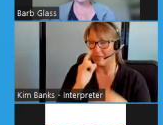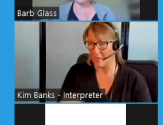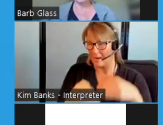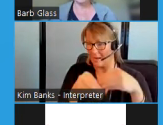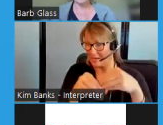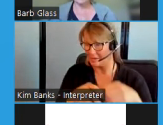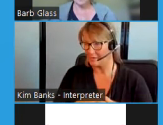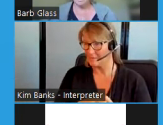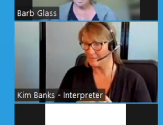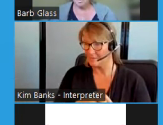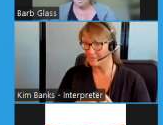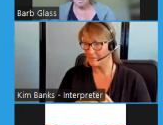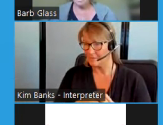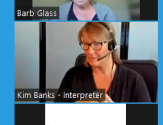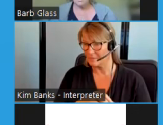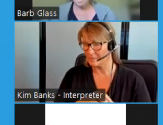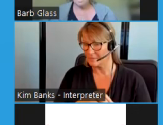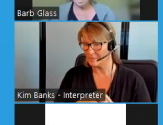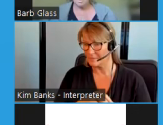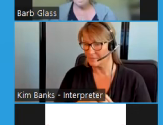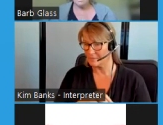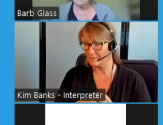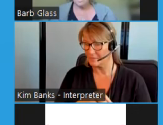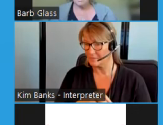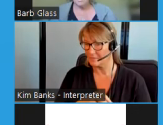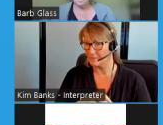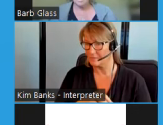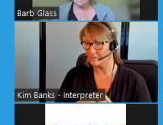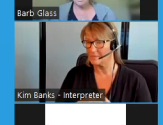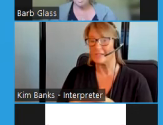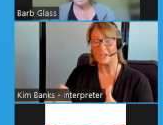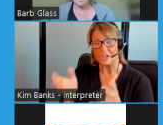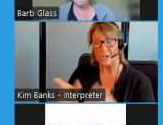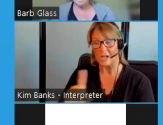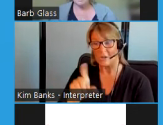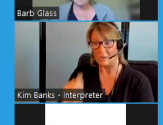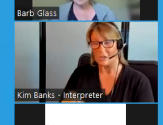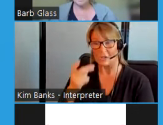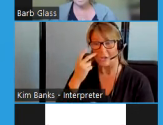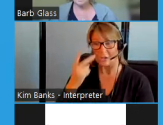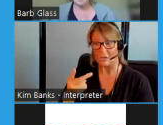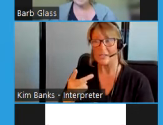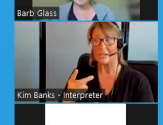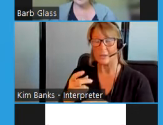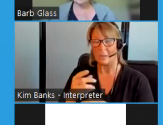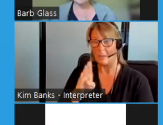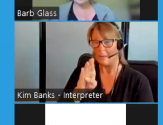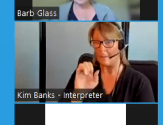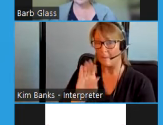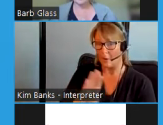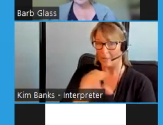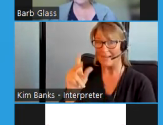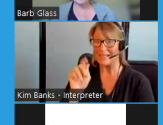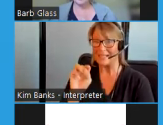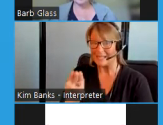in. Stacy's put a question in the chat. Can someone in the chat confirm that you see both Barb and Kim's webcams, as well